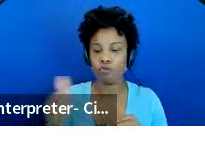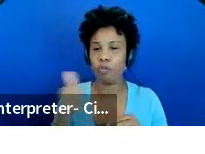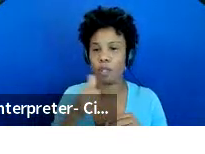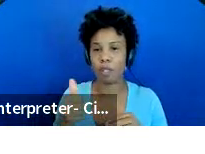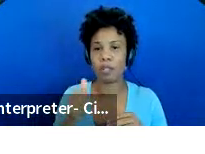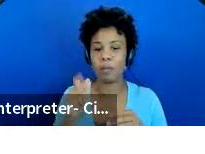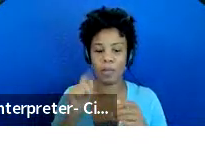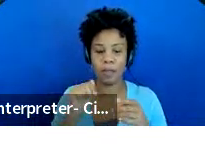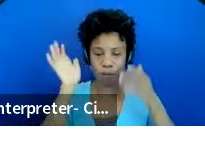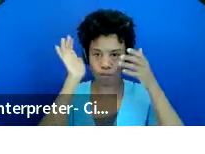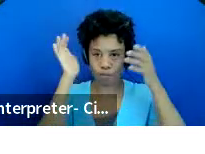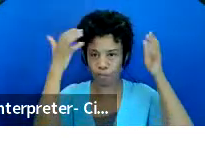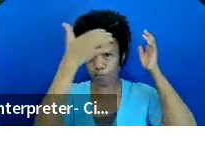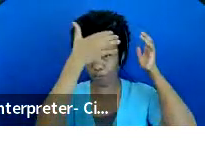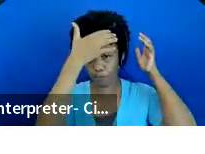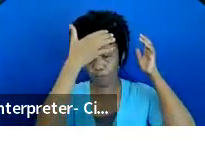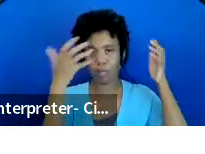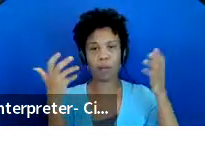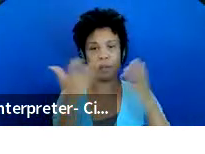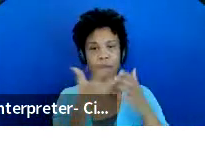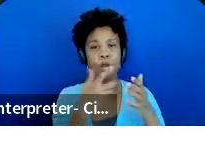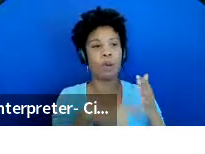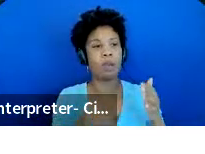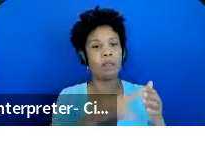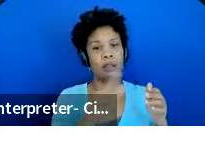is met among persons with disabilities.